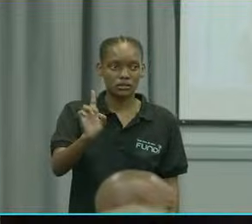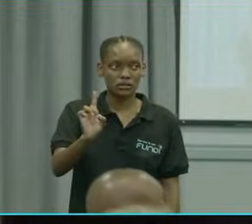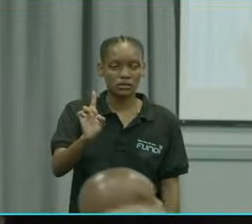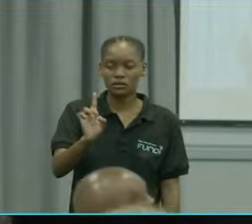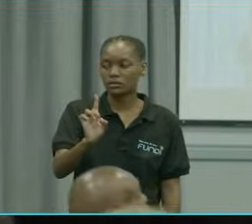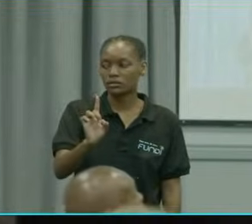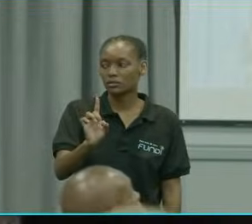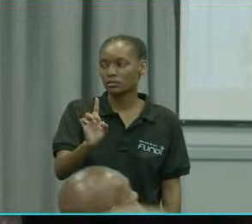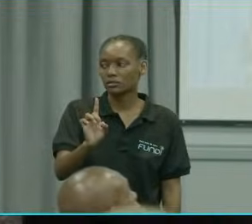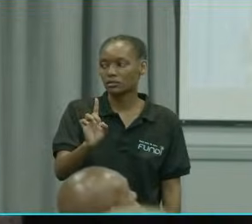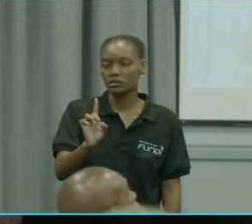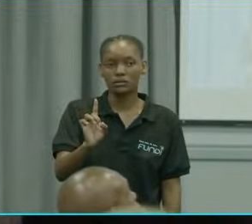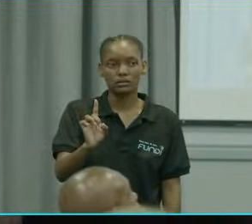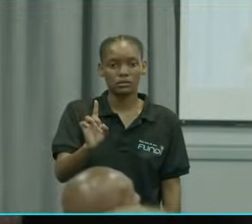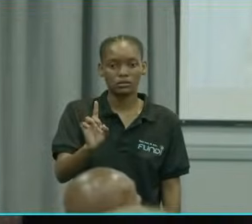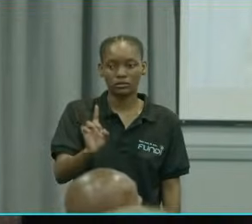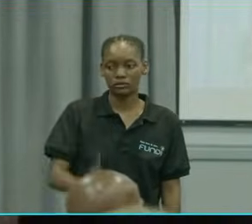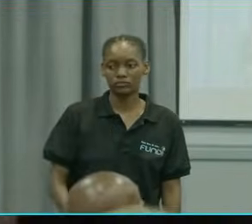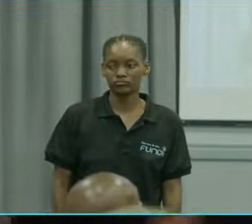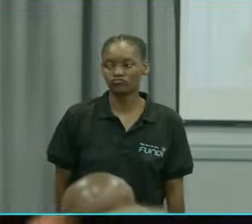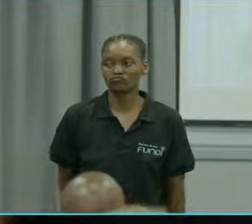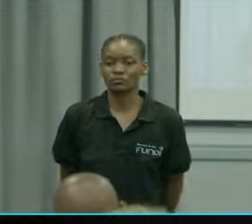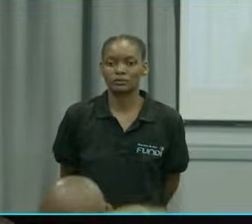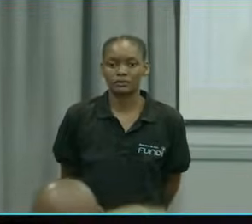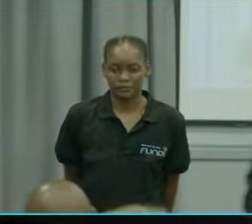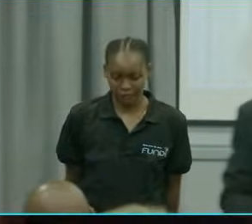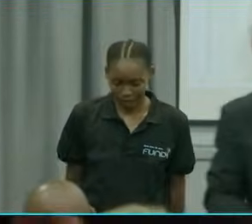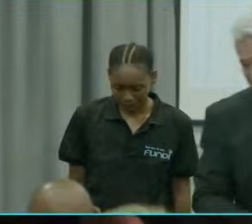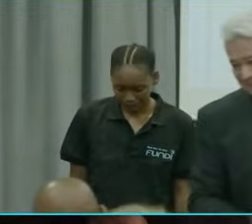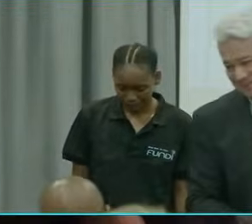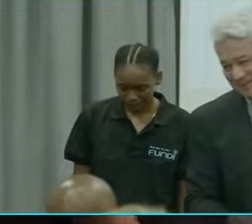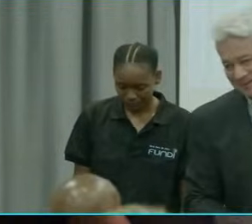2:30, the lunch ends, yeah, I think.